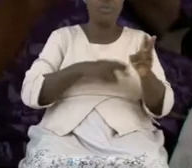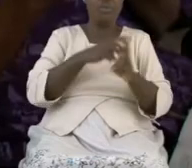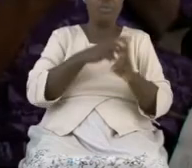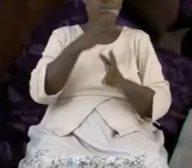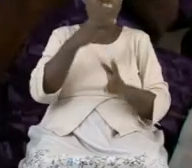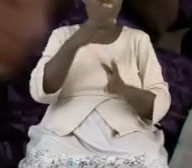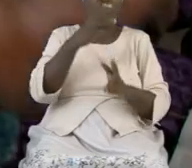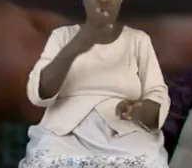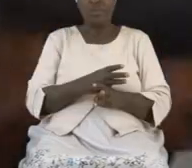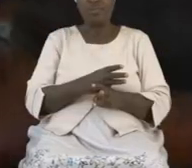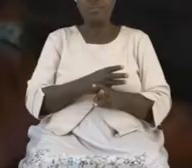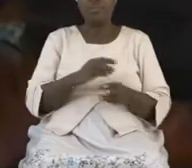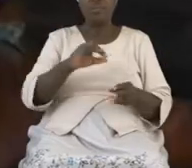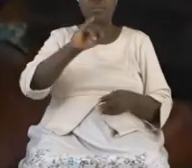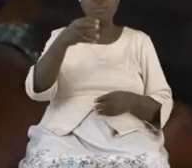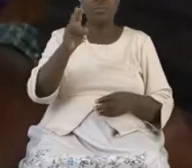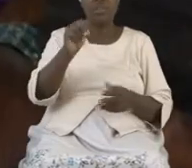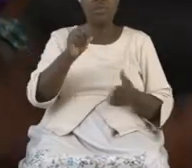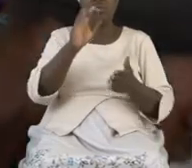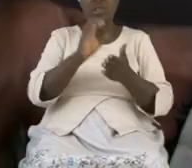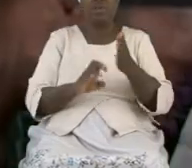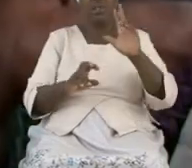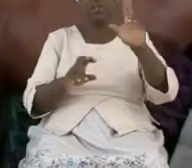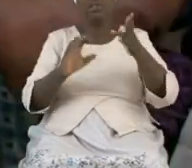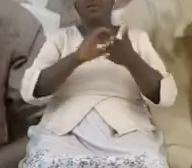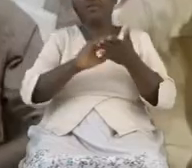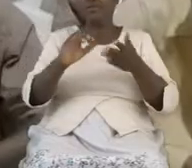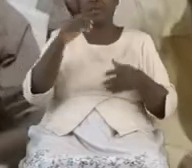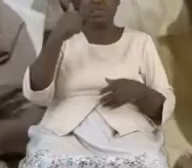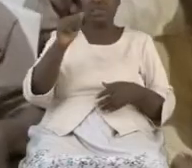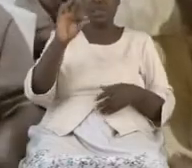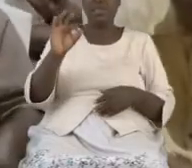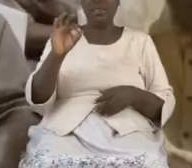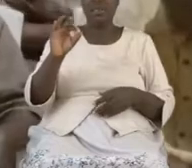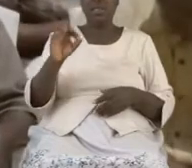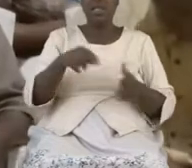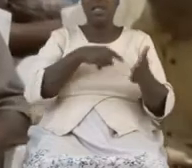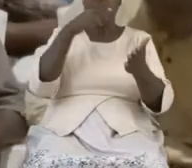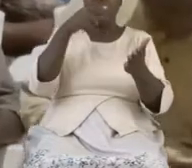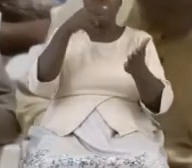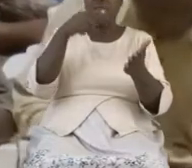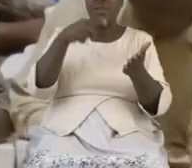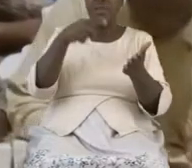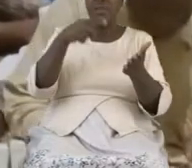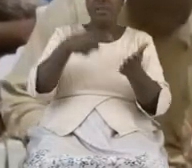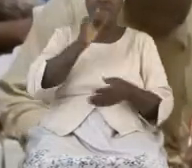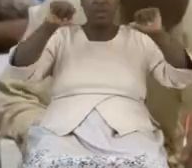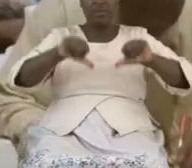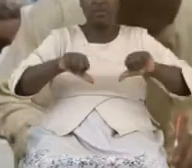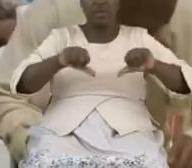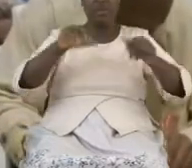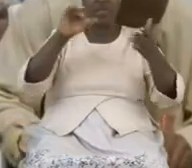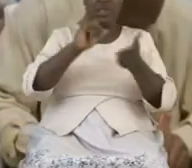John 3:19. This is the condemnation, that light